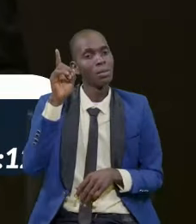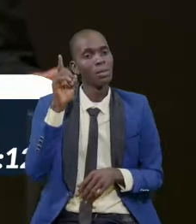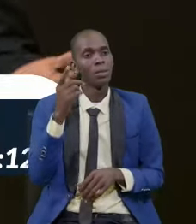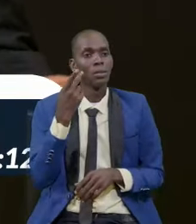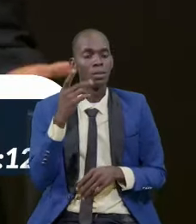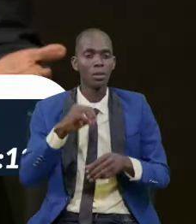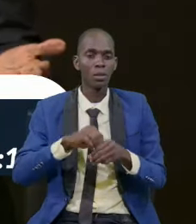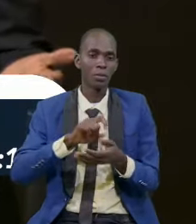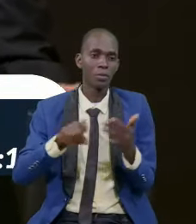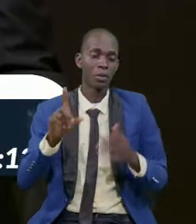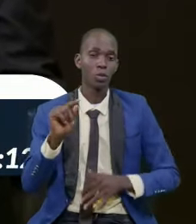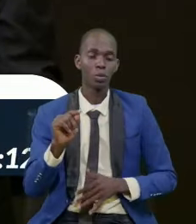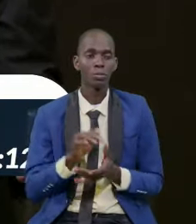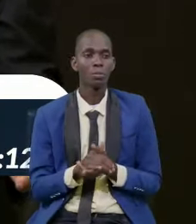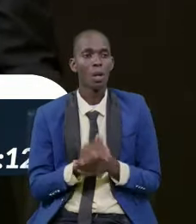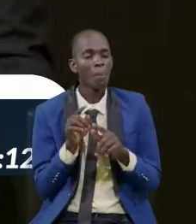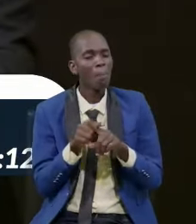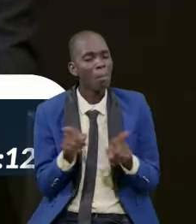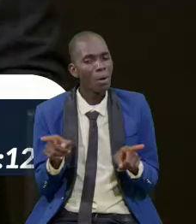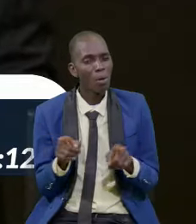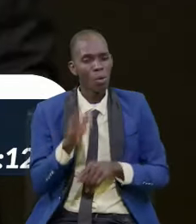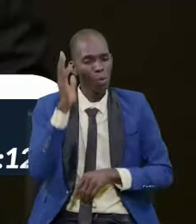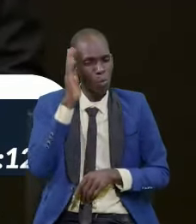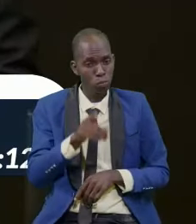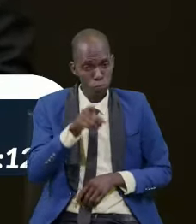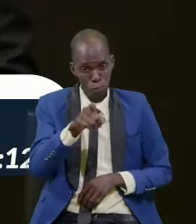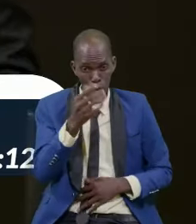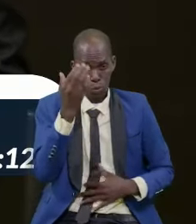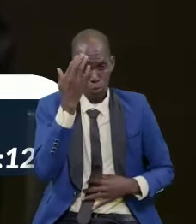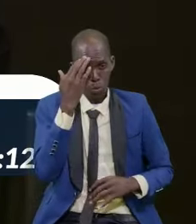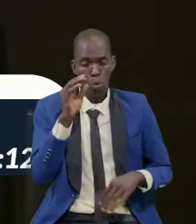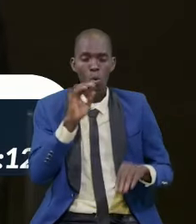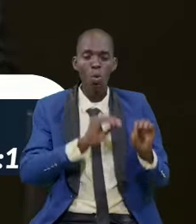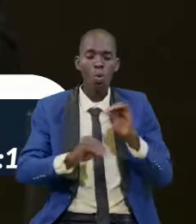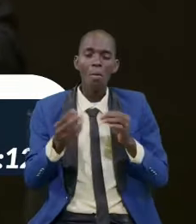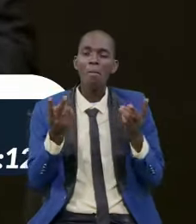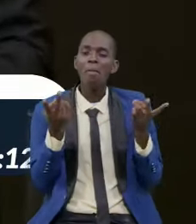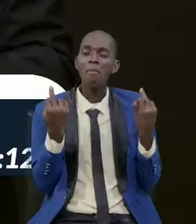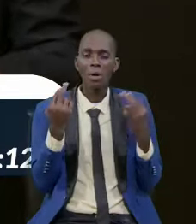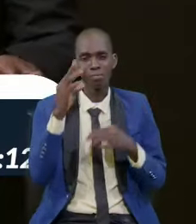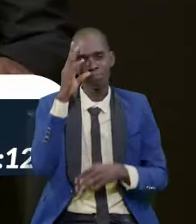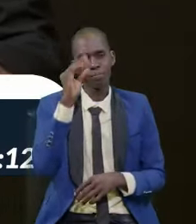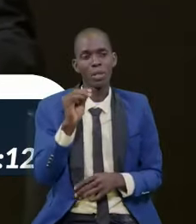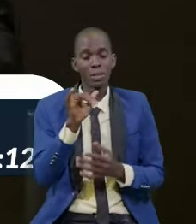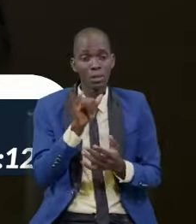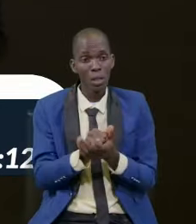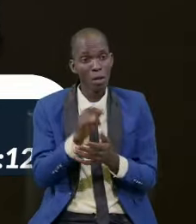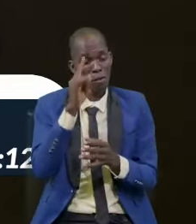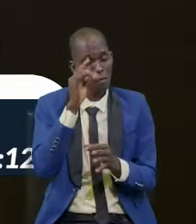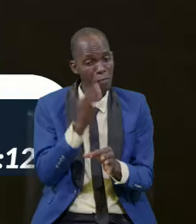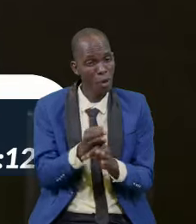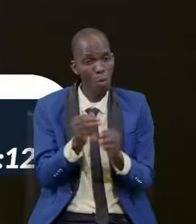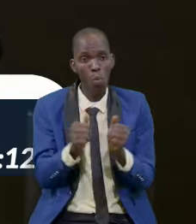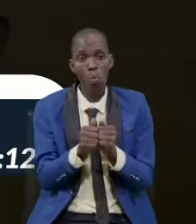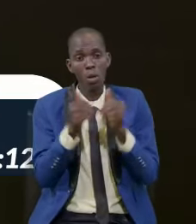In verse 20, it says, but wilt thou know, O vain man, that faith